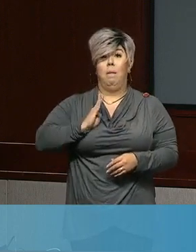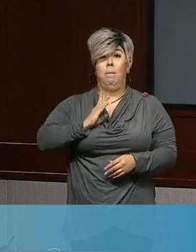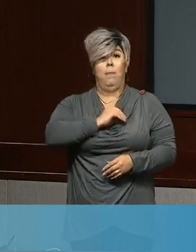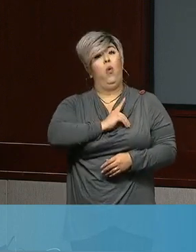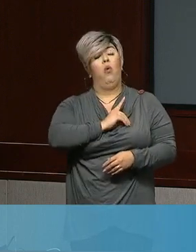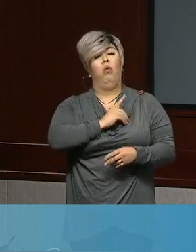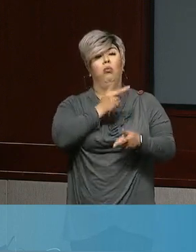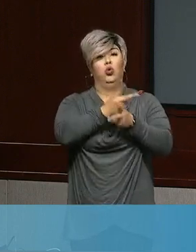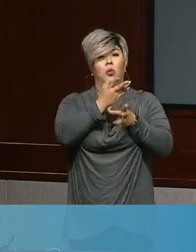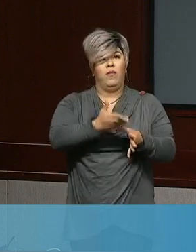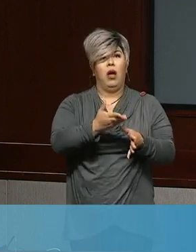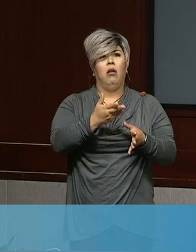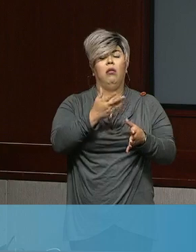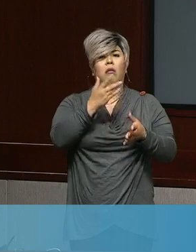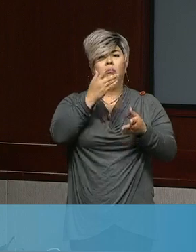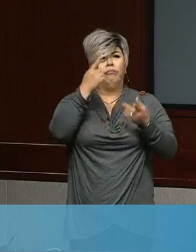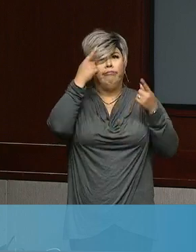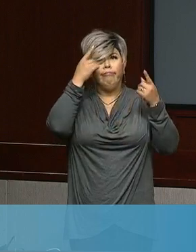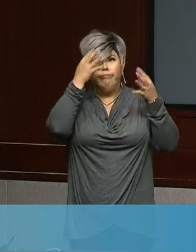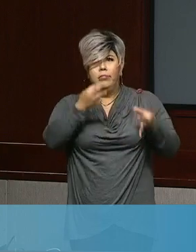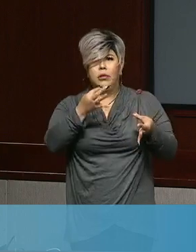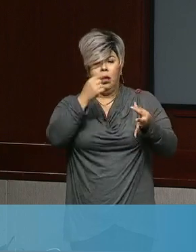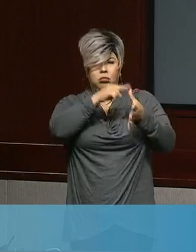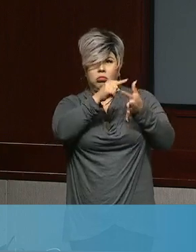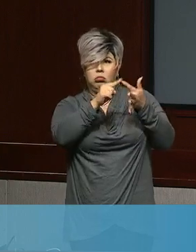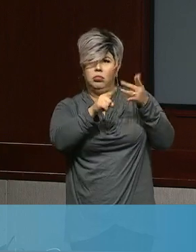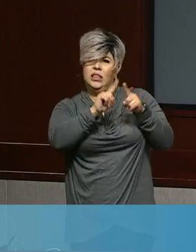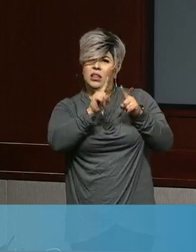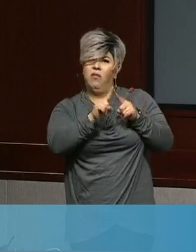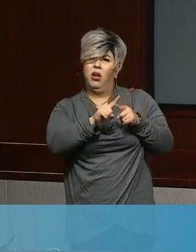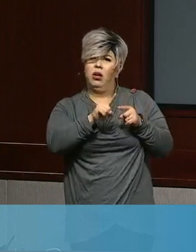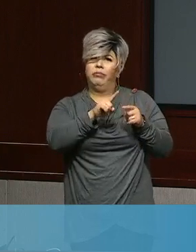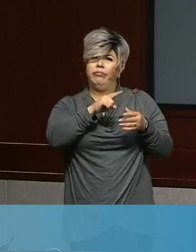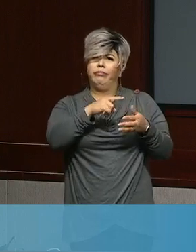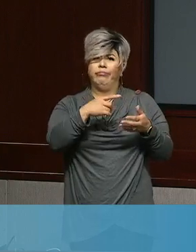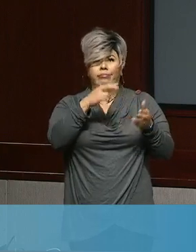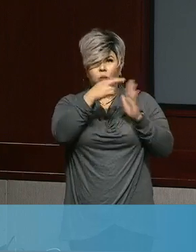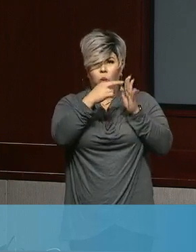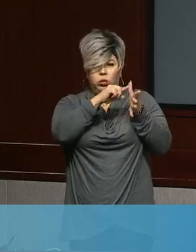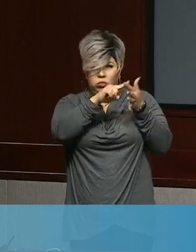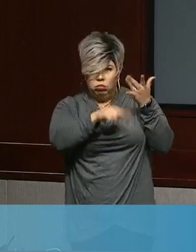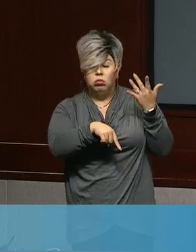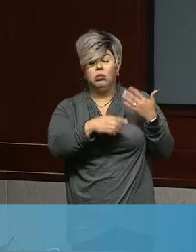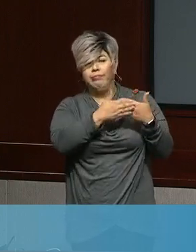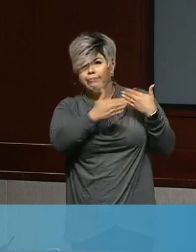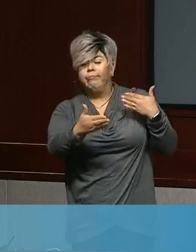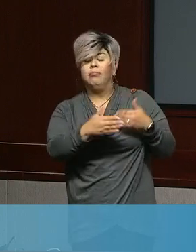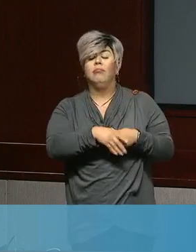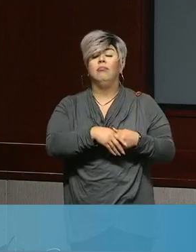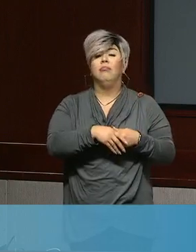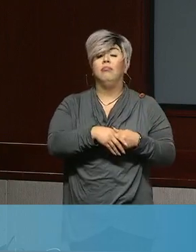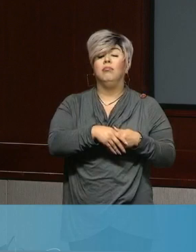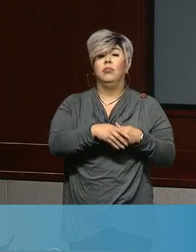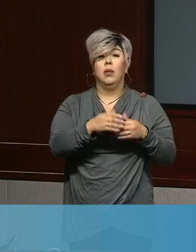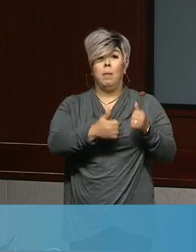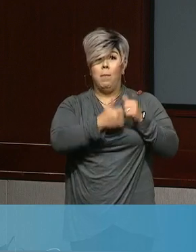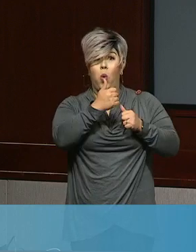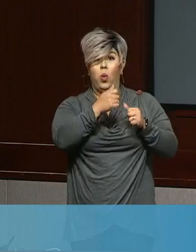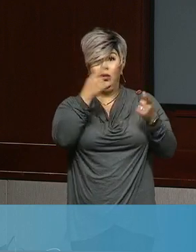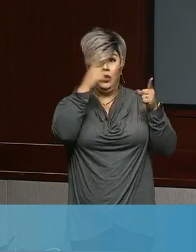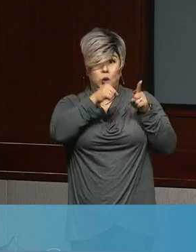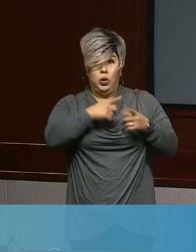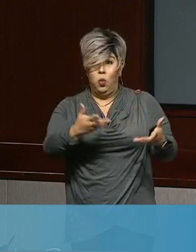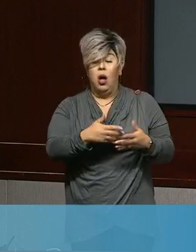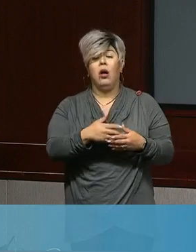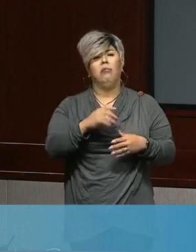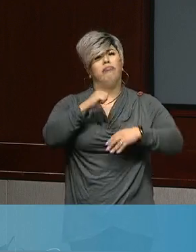initiated a number of actions related to COVID-19 in our community going forward. Most importantly, the board initiated a